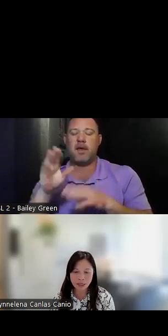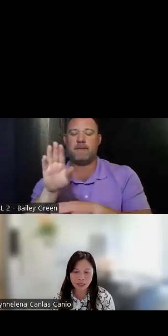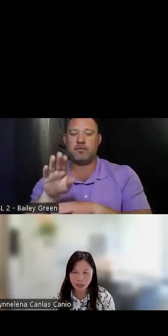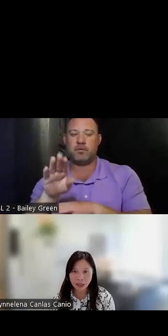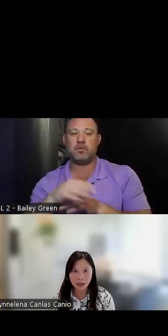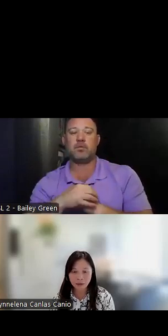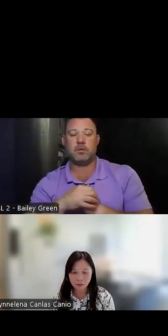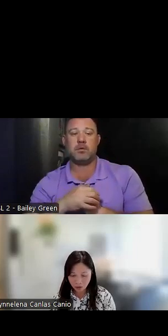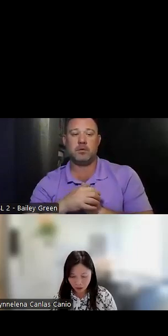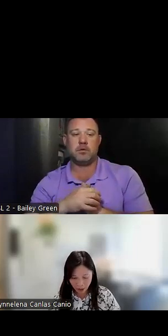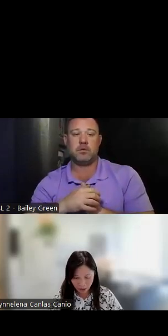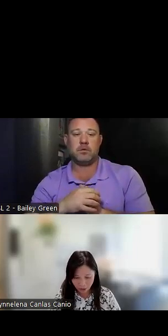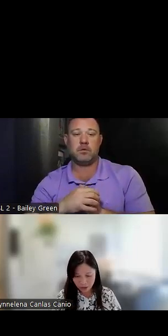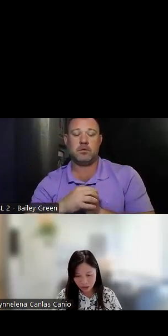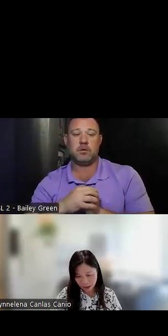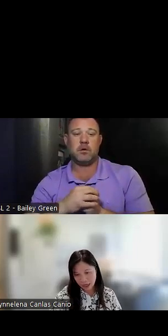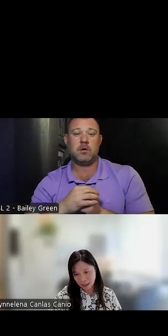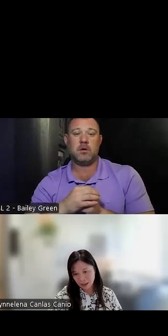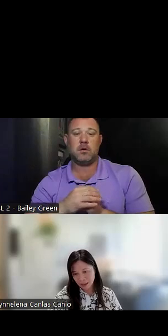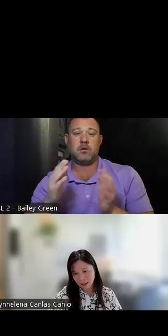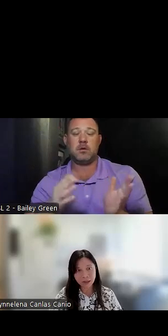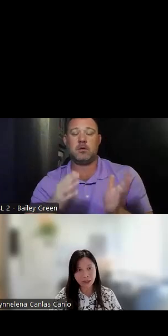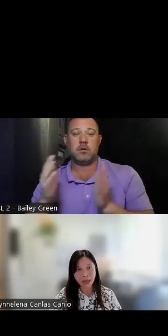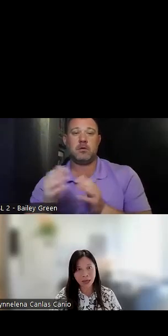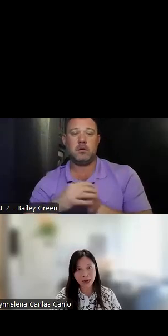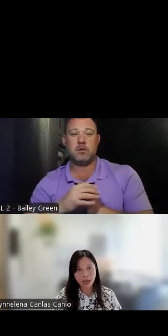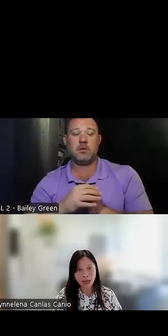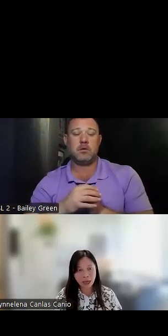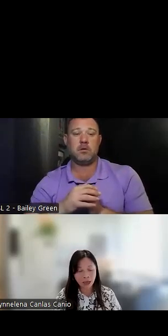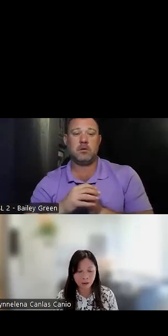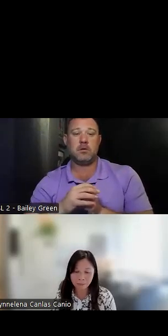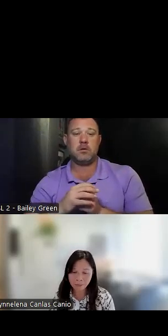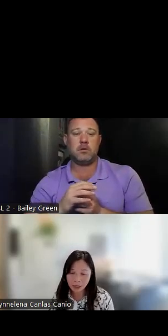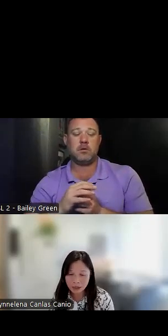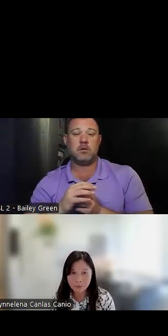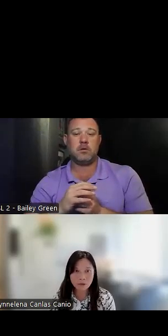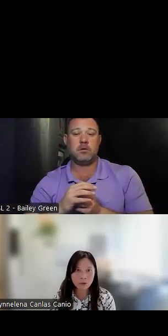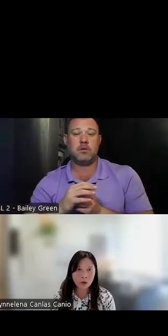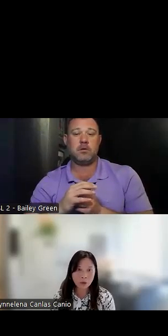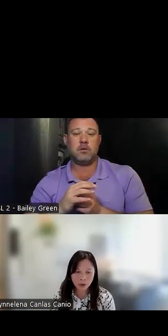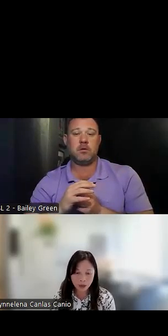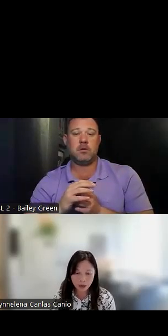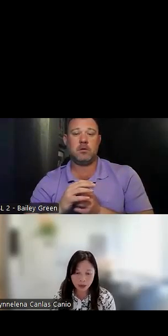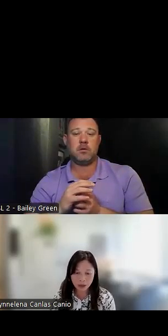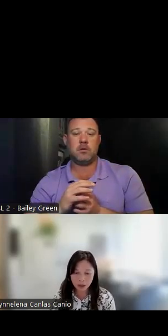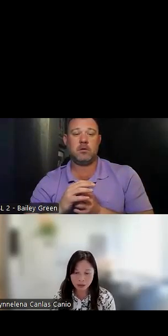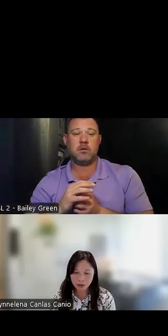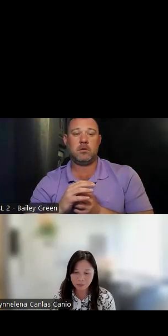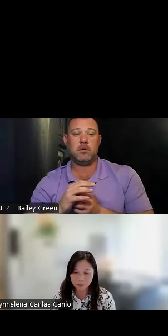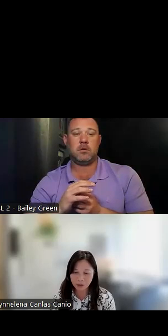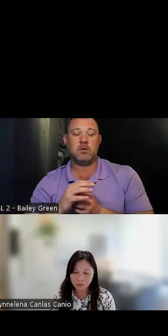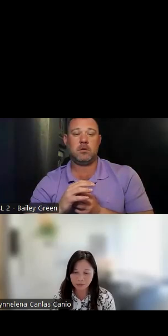afternoon. Go ahead and go to the next slide. So before we